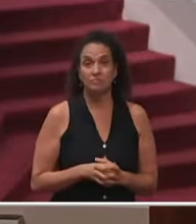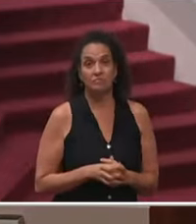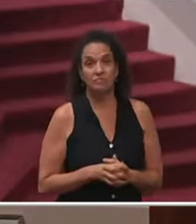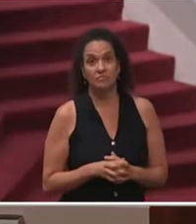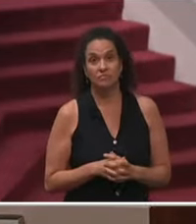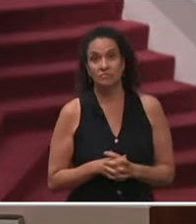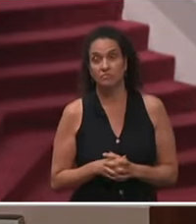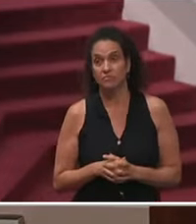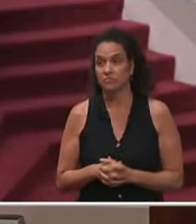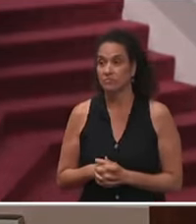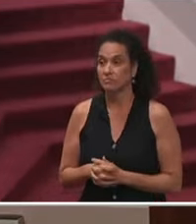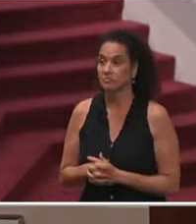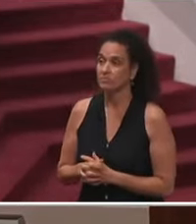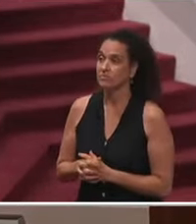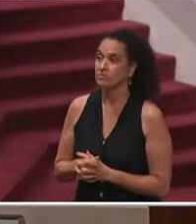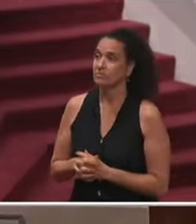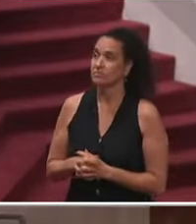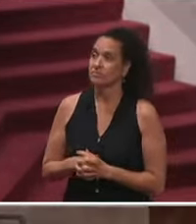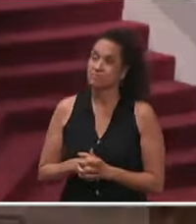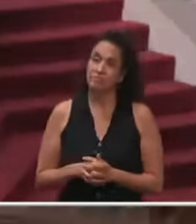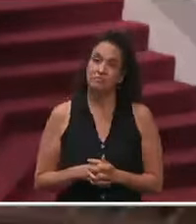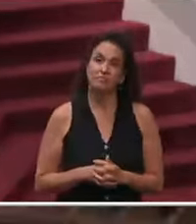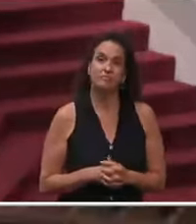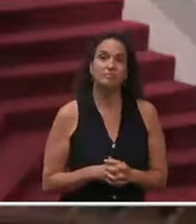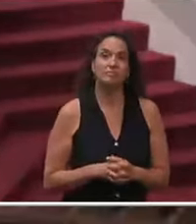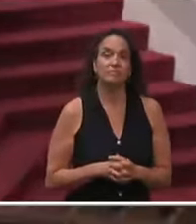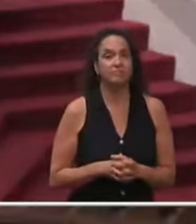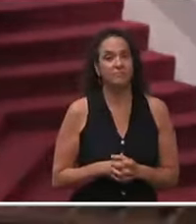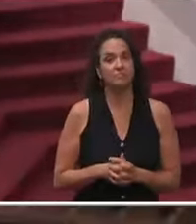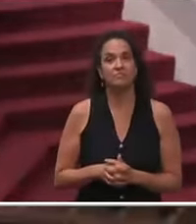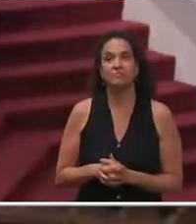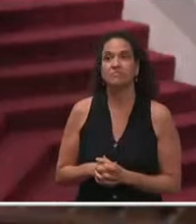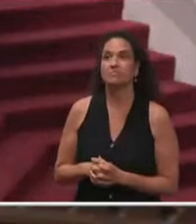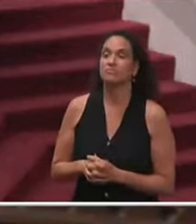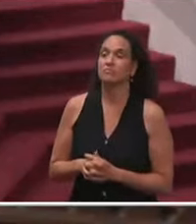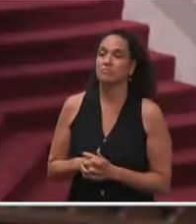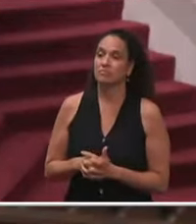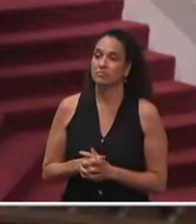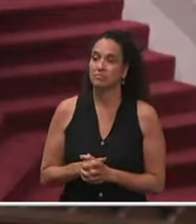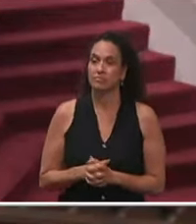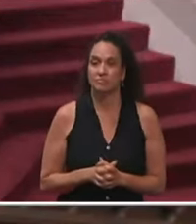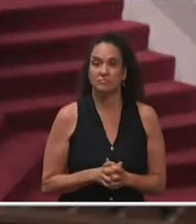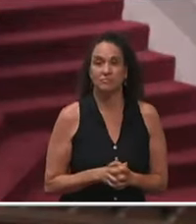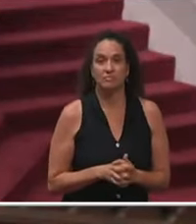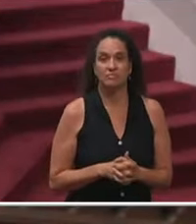going on. Yeah.